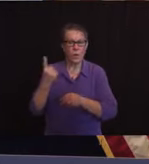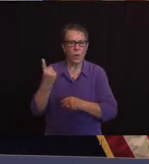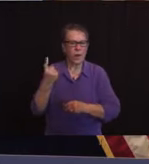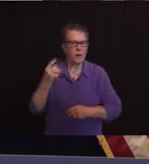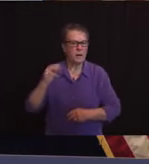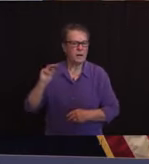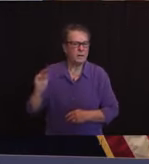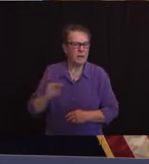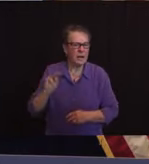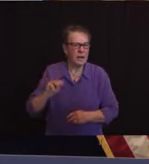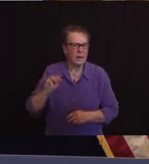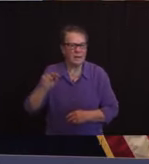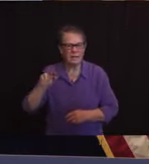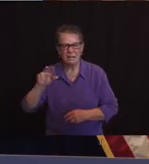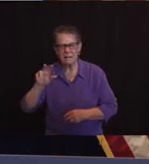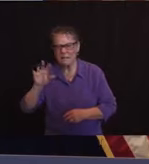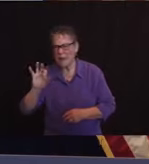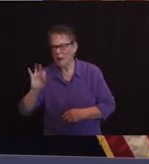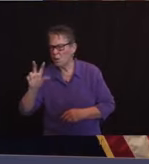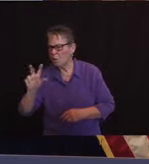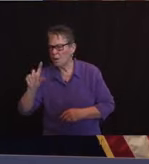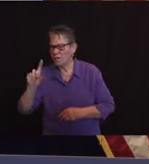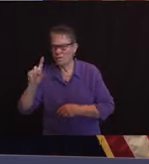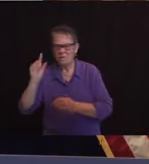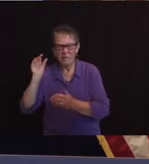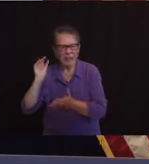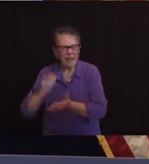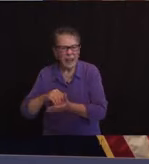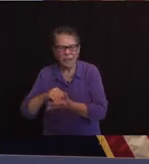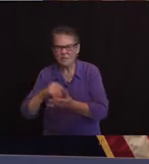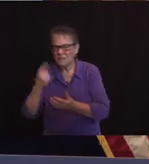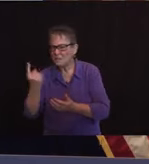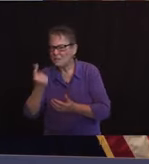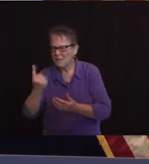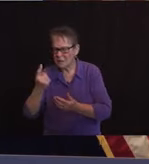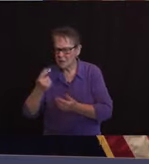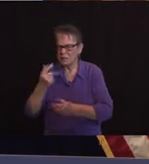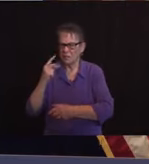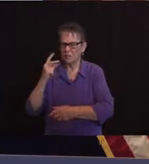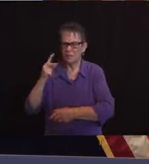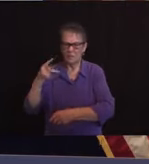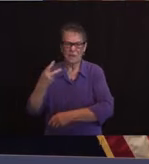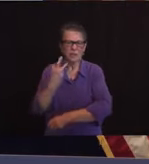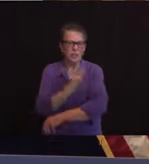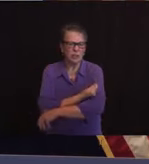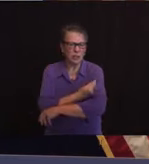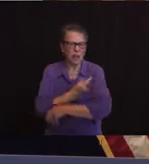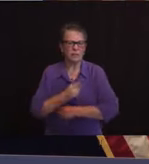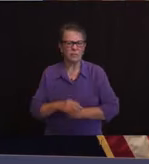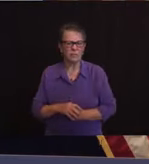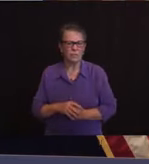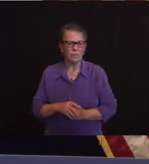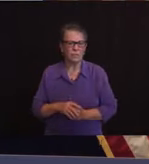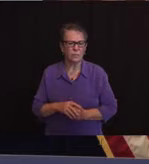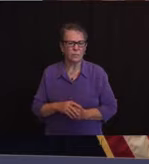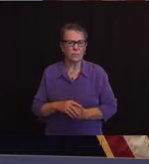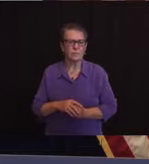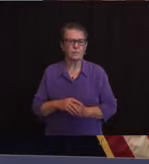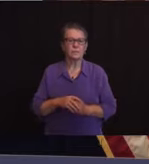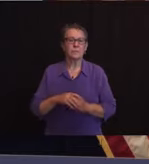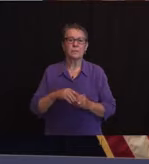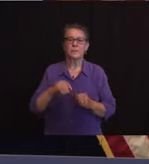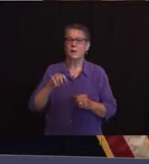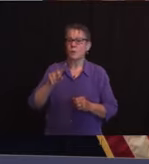1,391,403 second doses. Approximately 268,000 doses have gone to long-term care